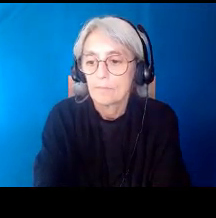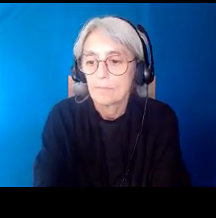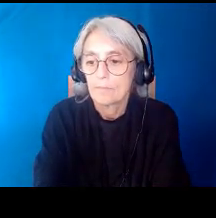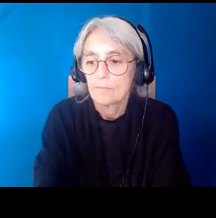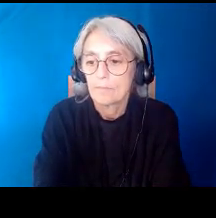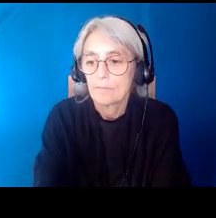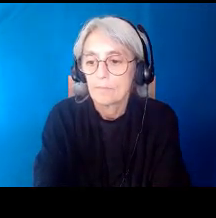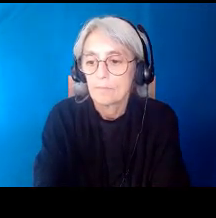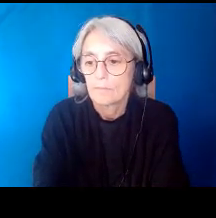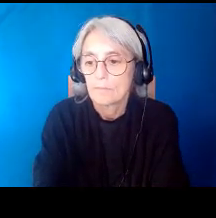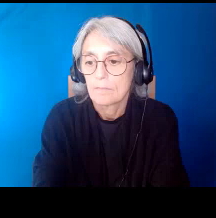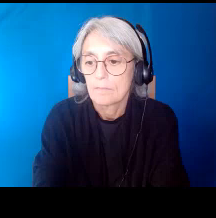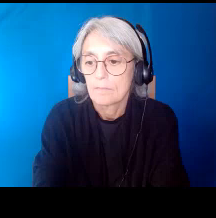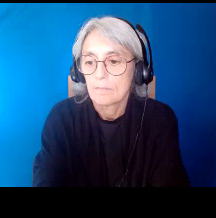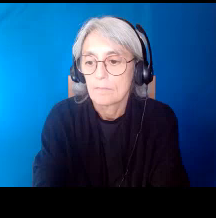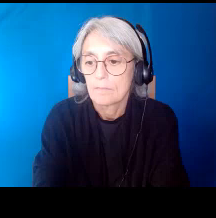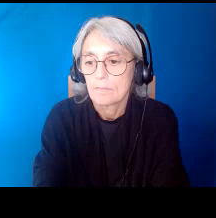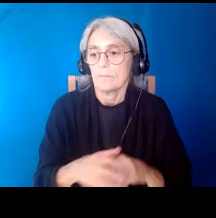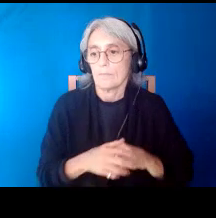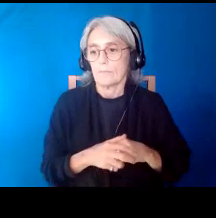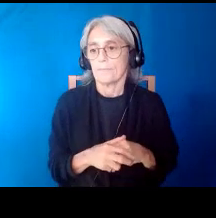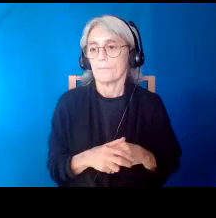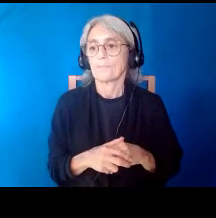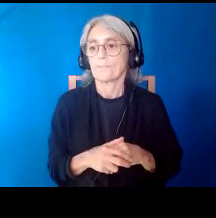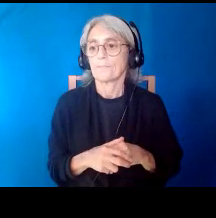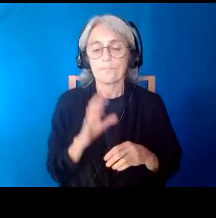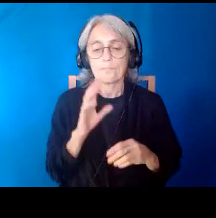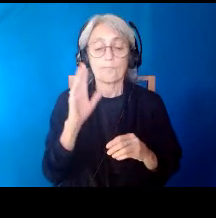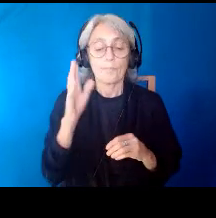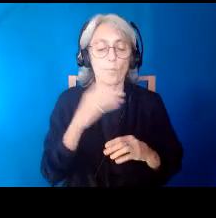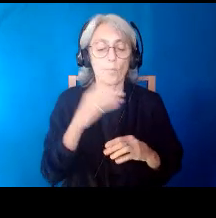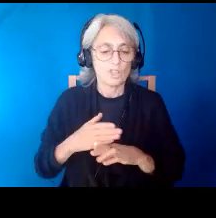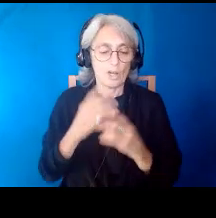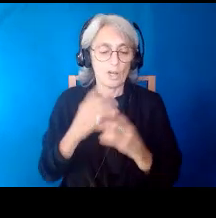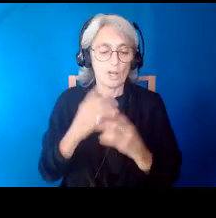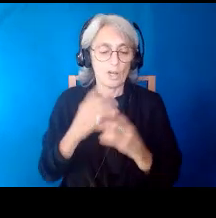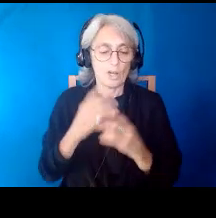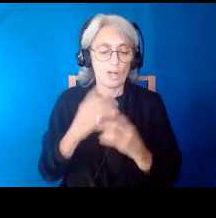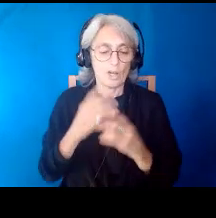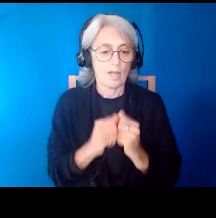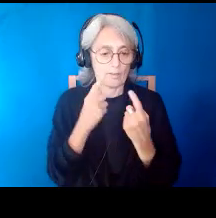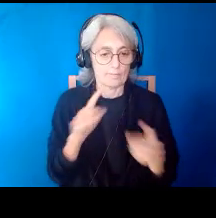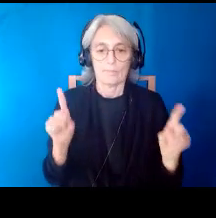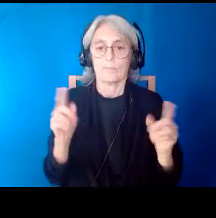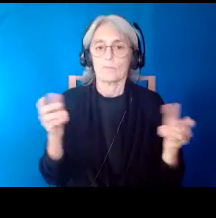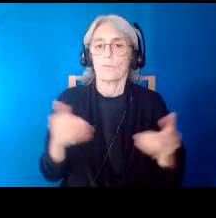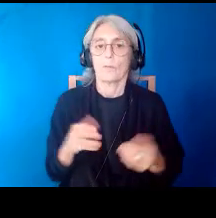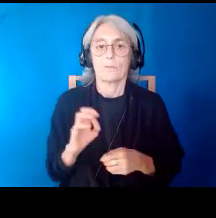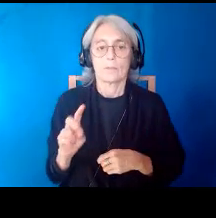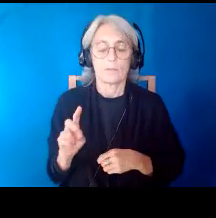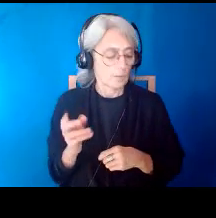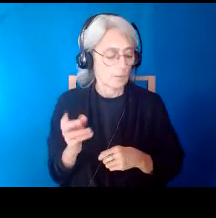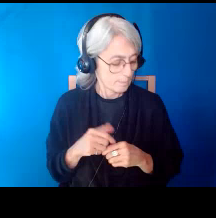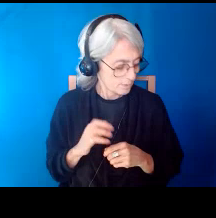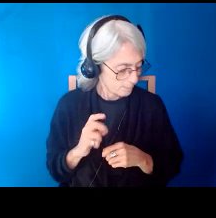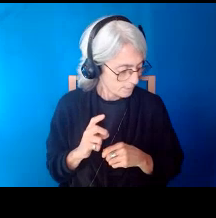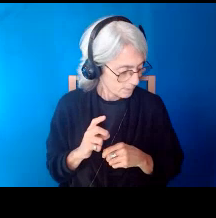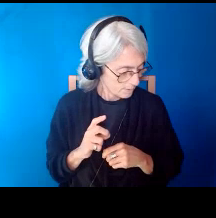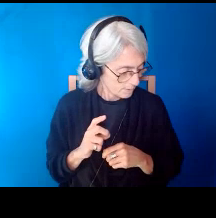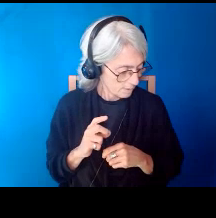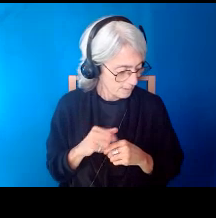accomplishments that we have achieved together. But for now, I welcome you to Merced. I welcome you to Merced. This is